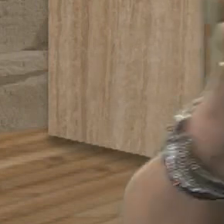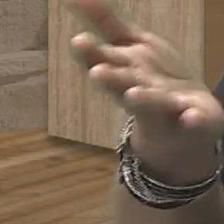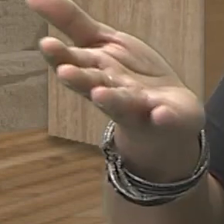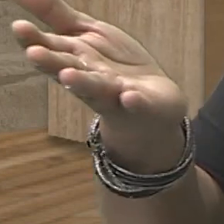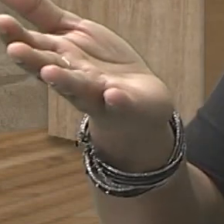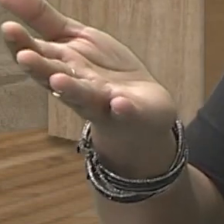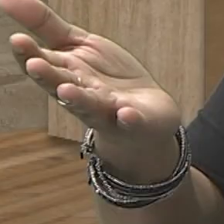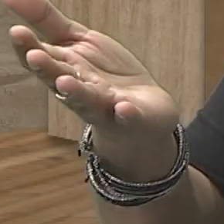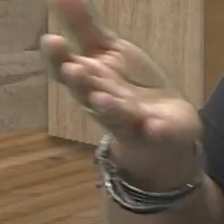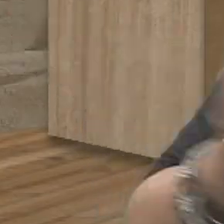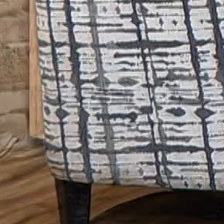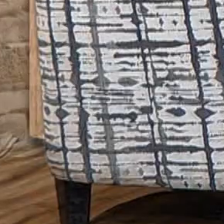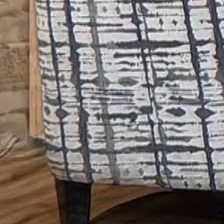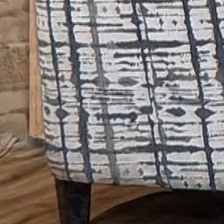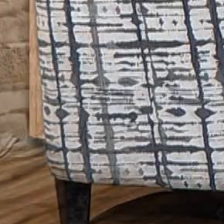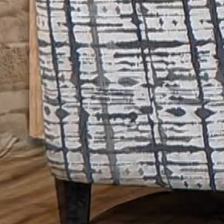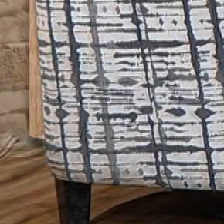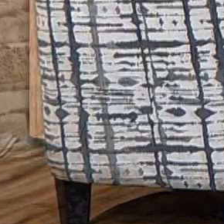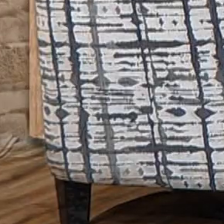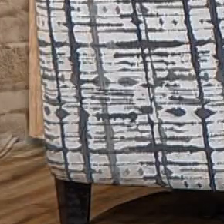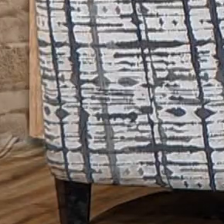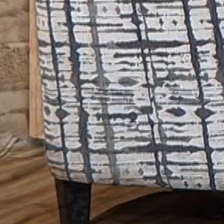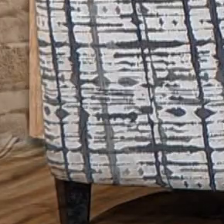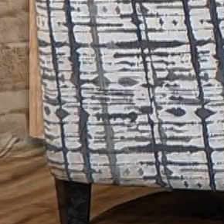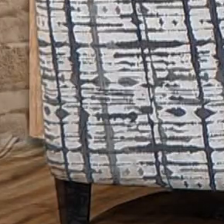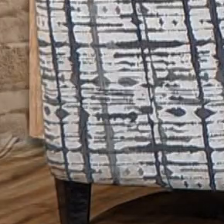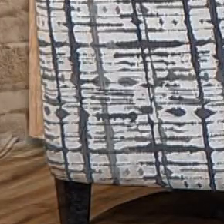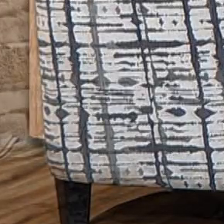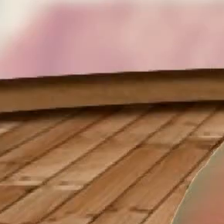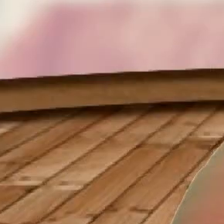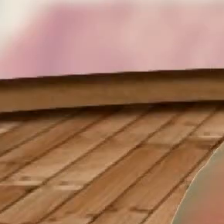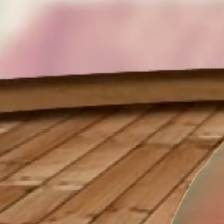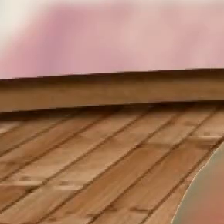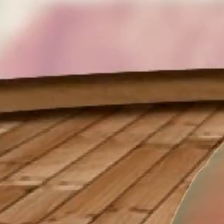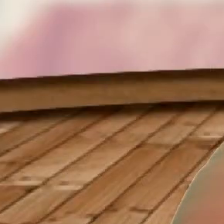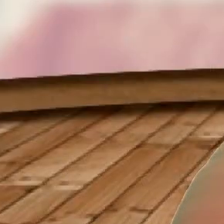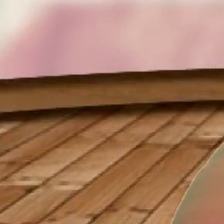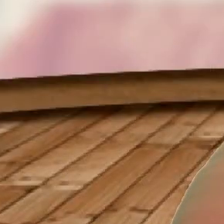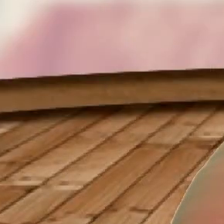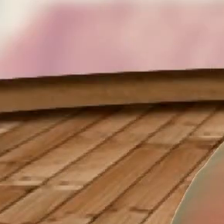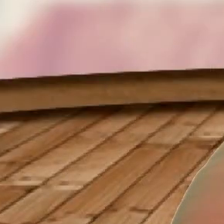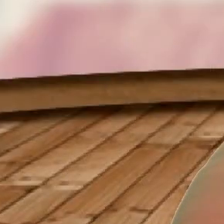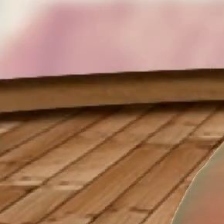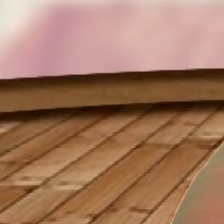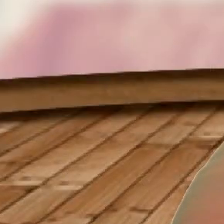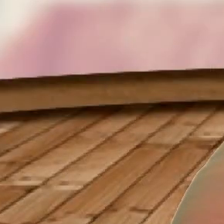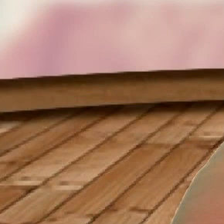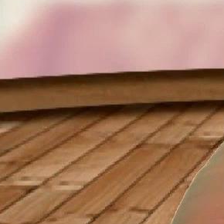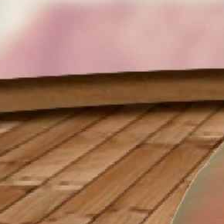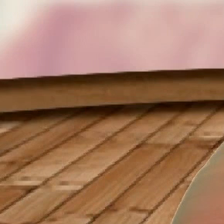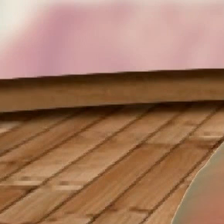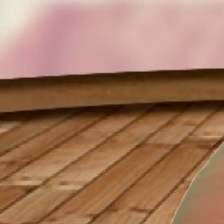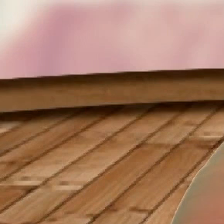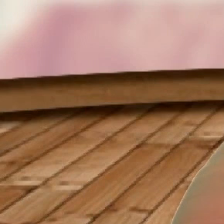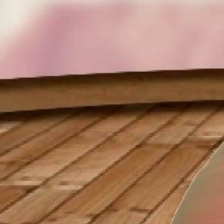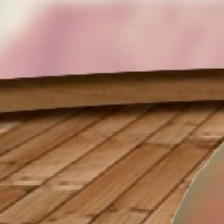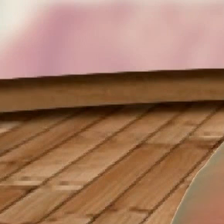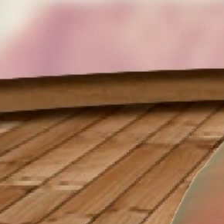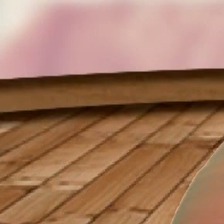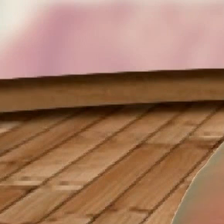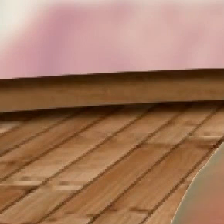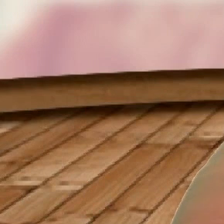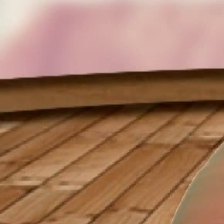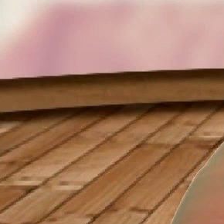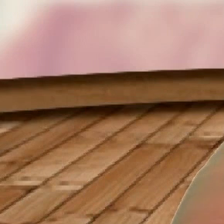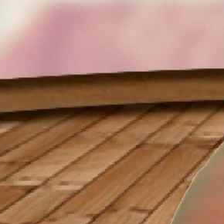saying final words on child poverty. Yes, I would like to appeal to everyone who's looking on that if